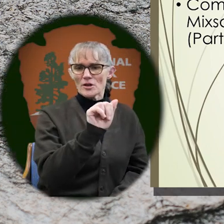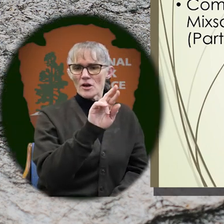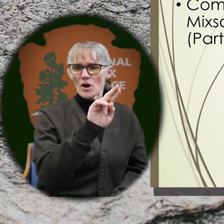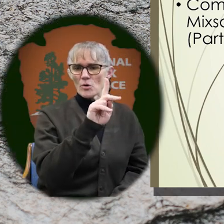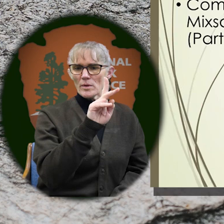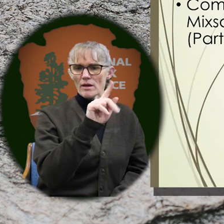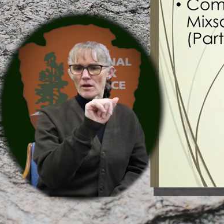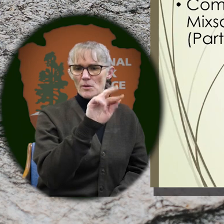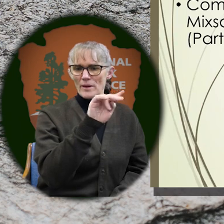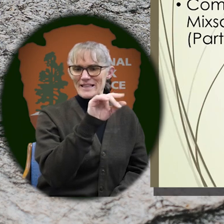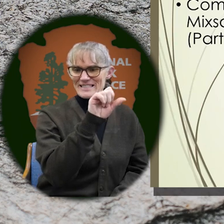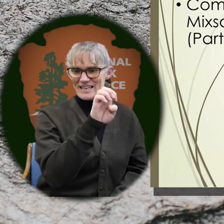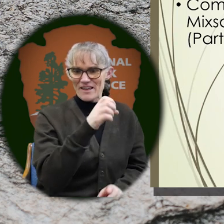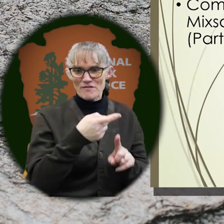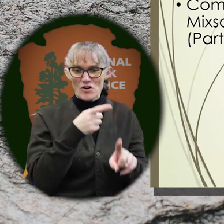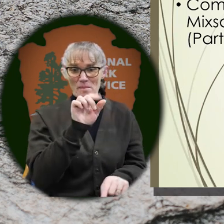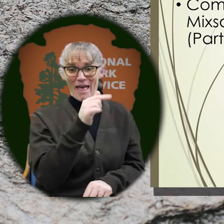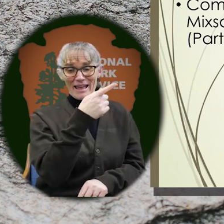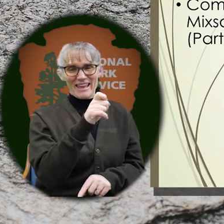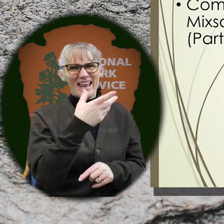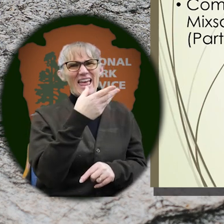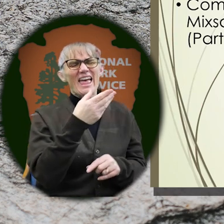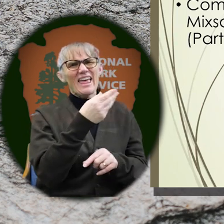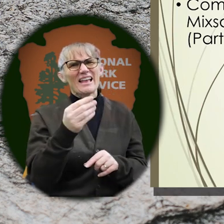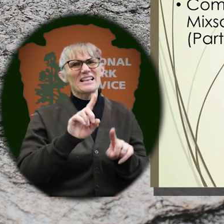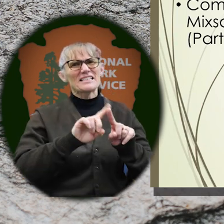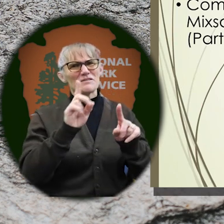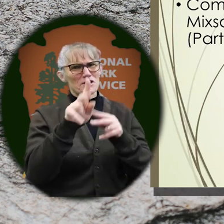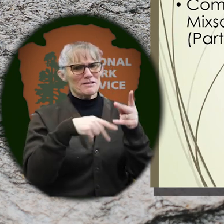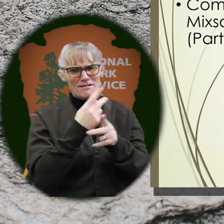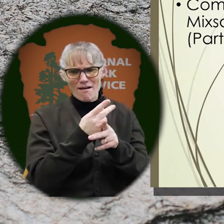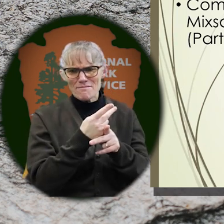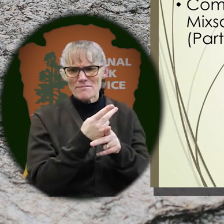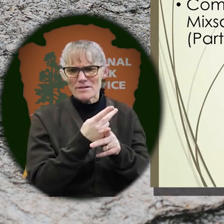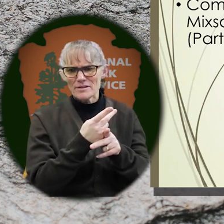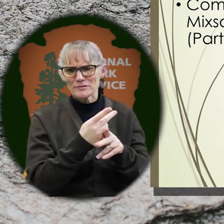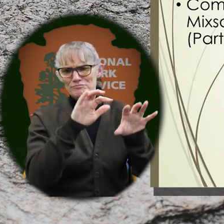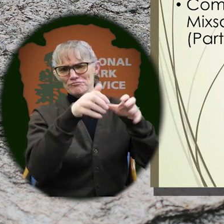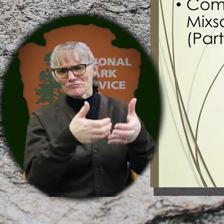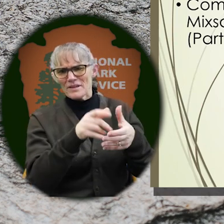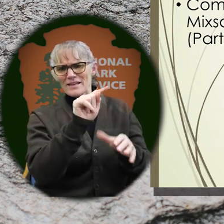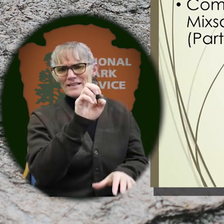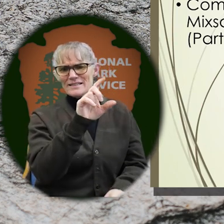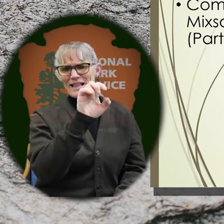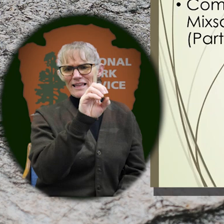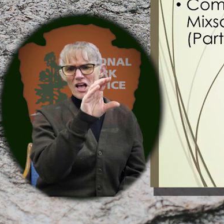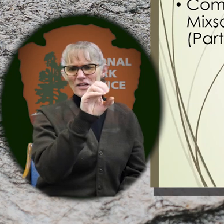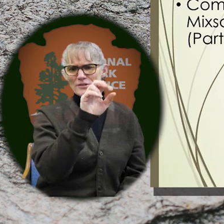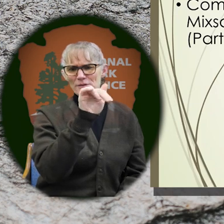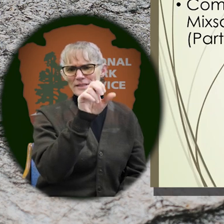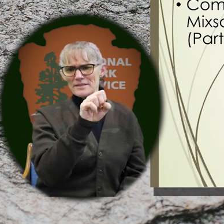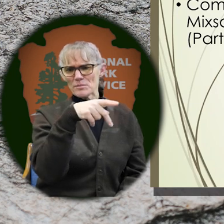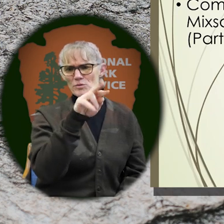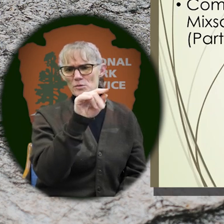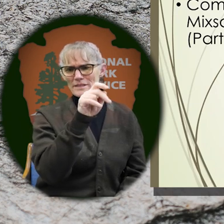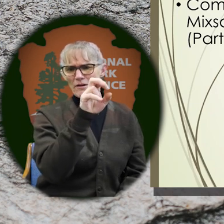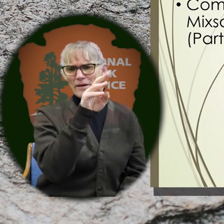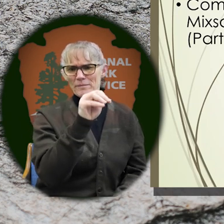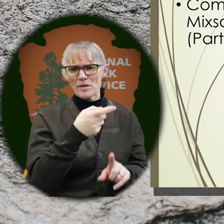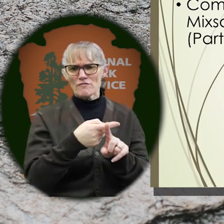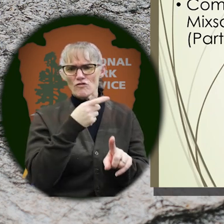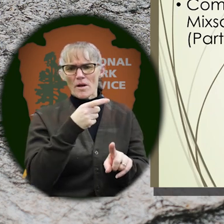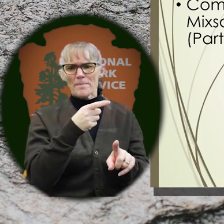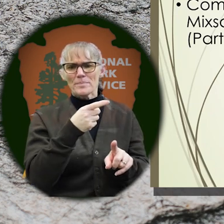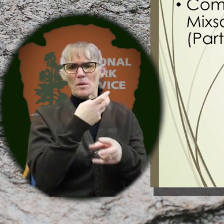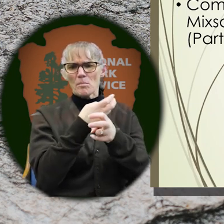rhinoceros circumferency from agate and a different genus or species, Teleoceros purpureum, from Nixon's bone bed